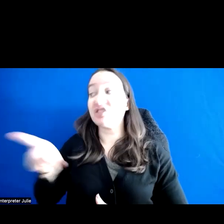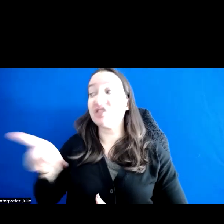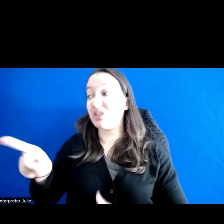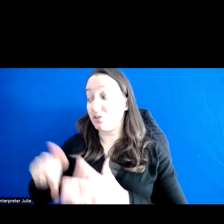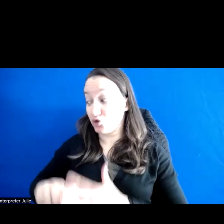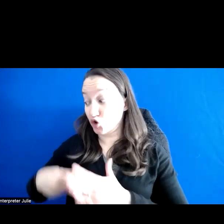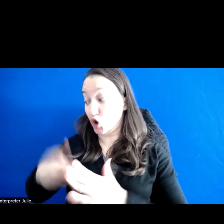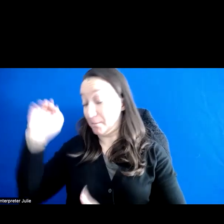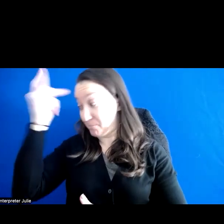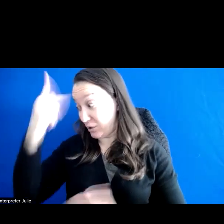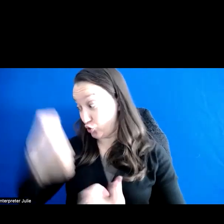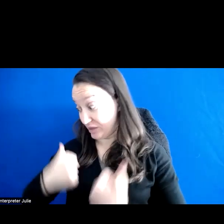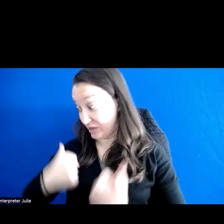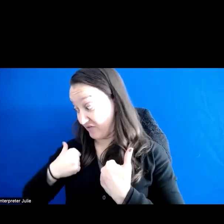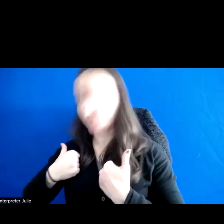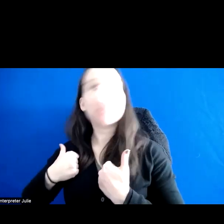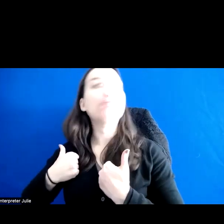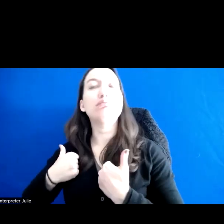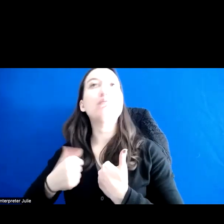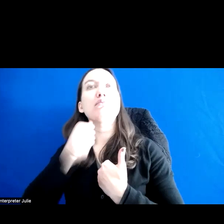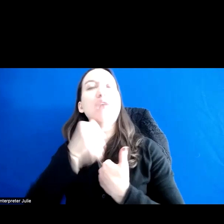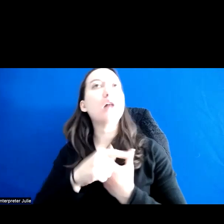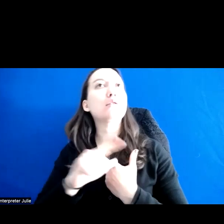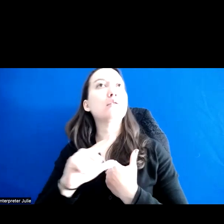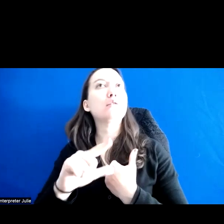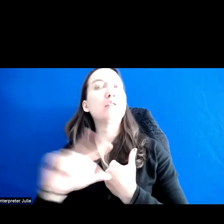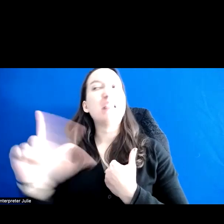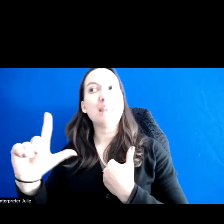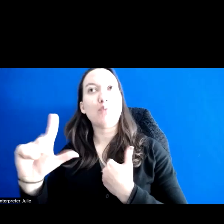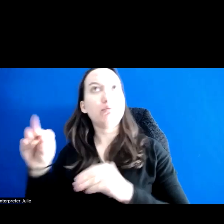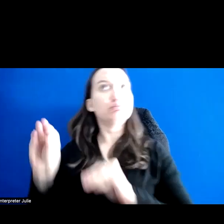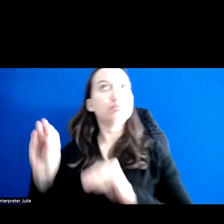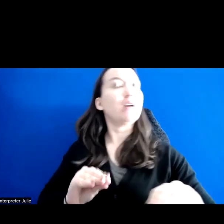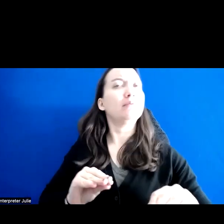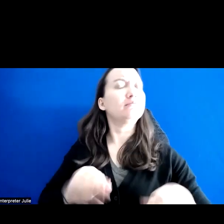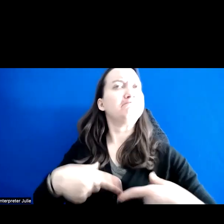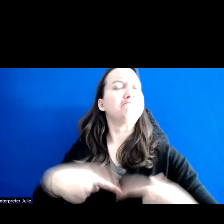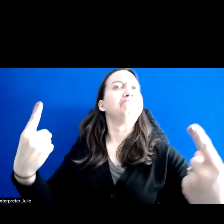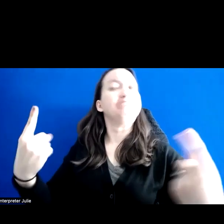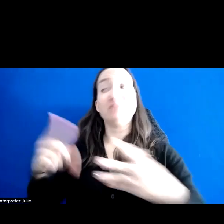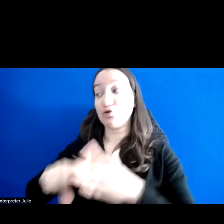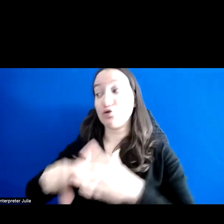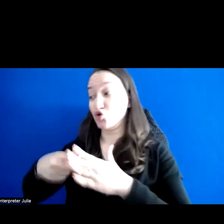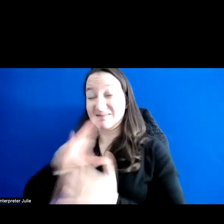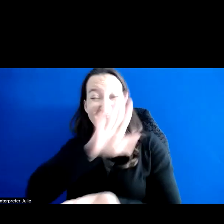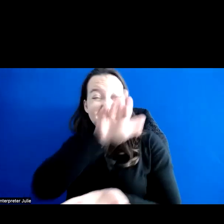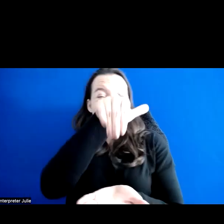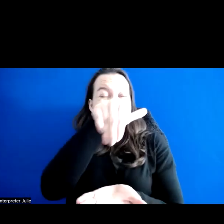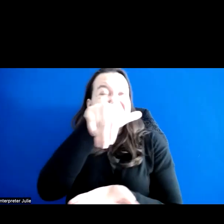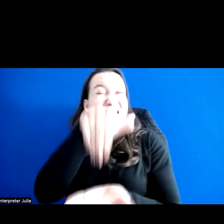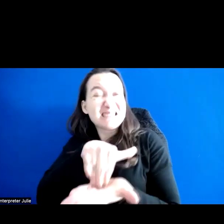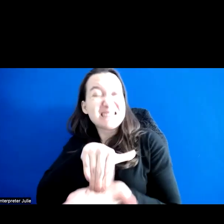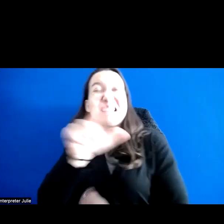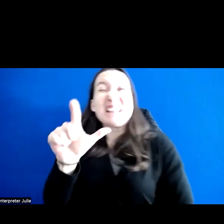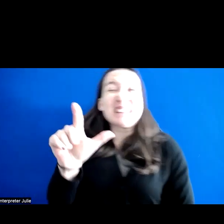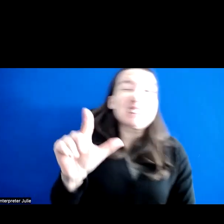began her political life not in a liberal way, moving to the left, but on the contrary, she started right in the far